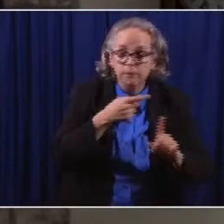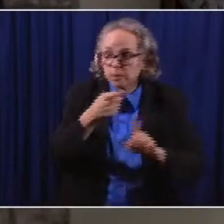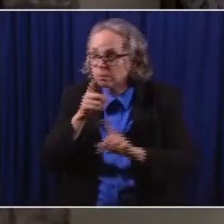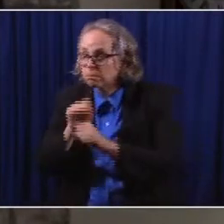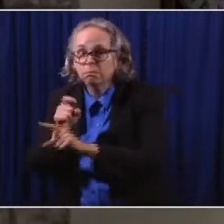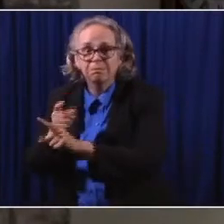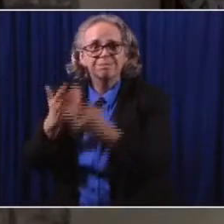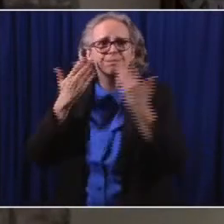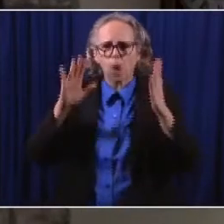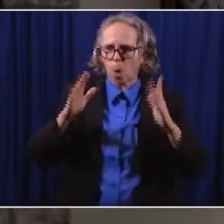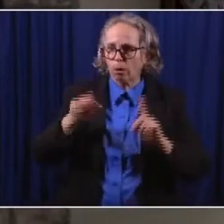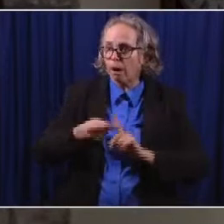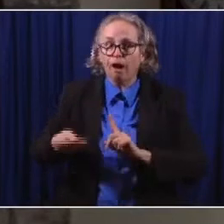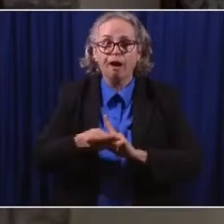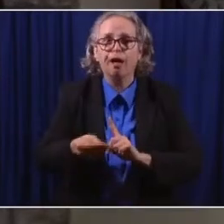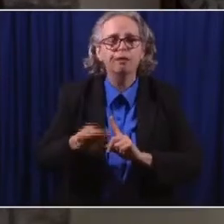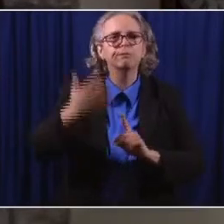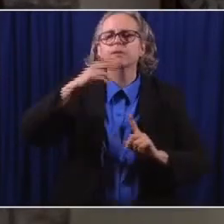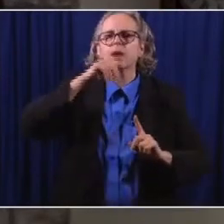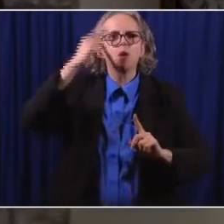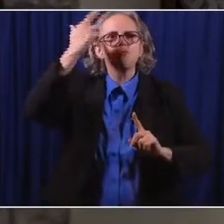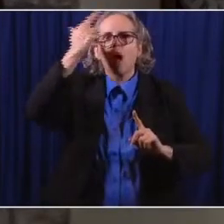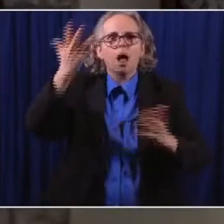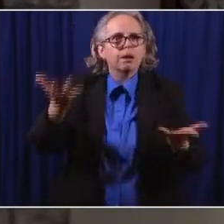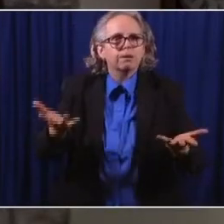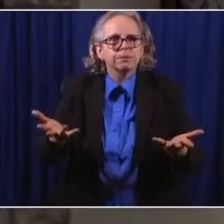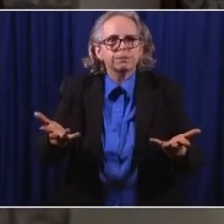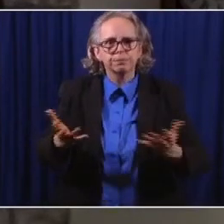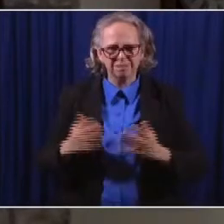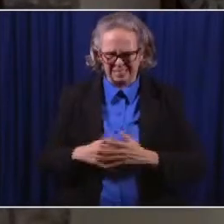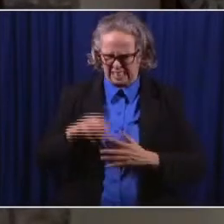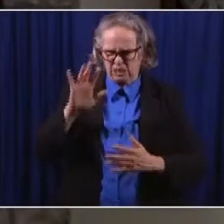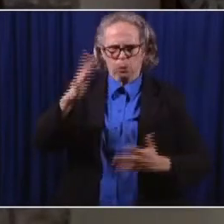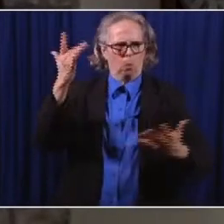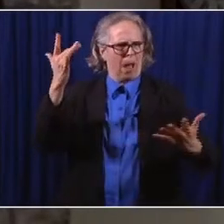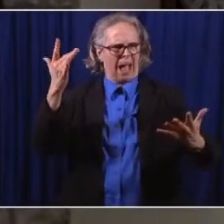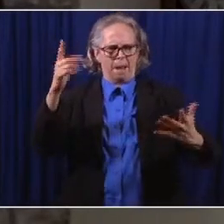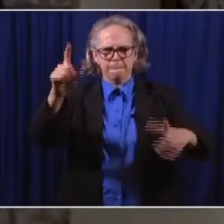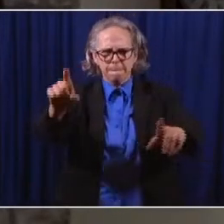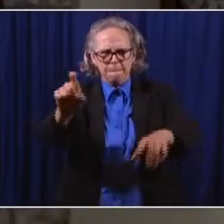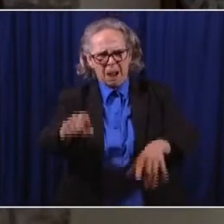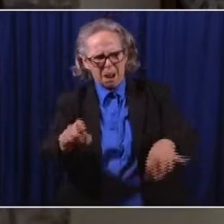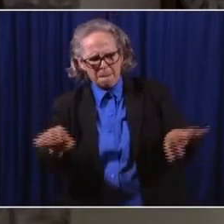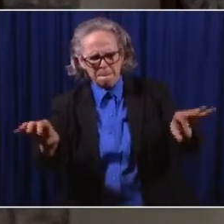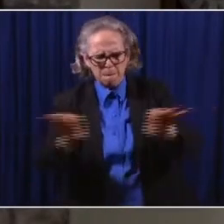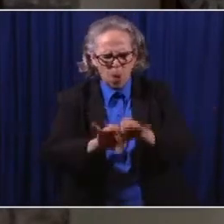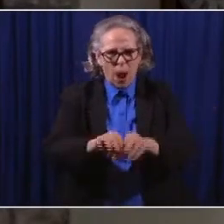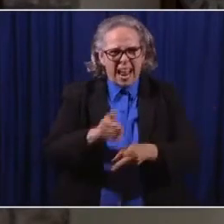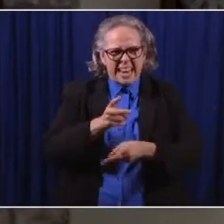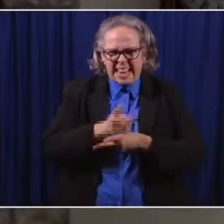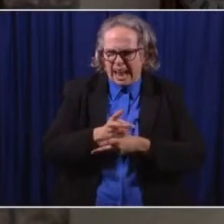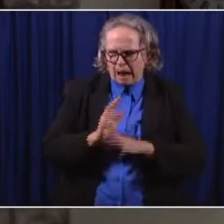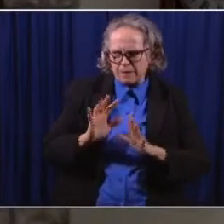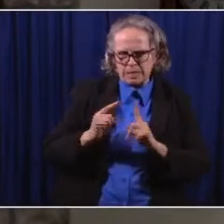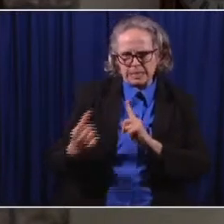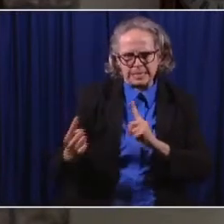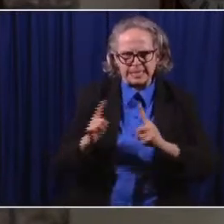it. That's why it's so very important for us to be careful, and very important for us to be careful this